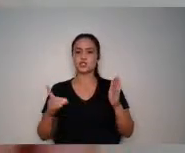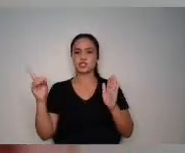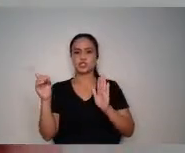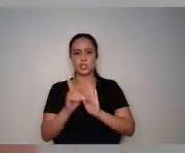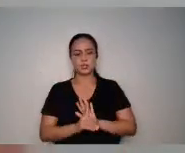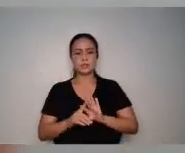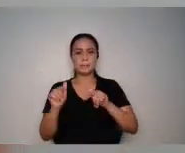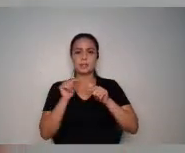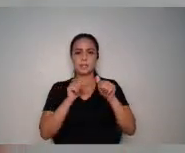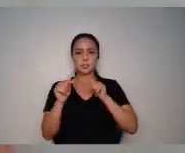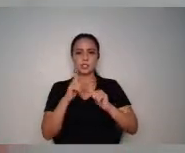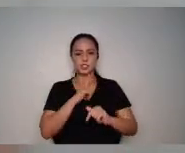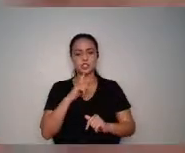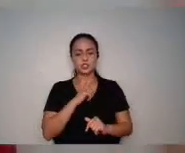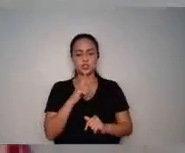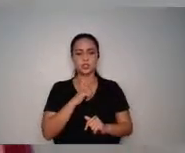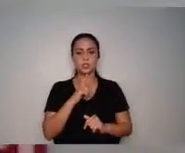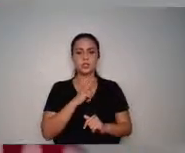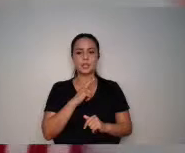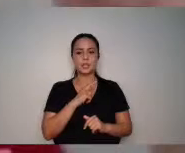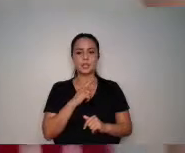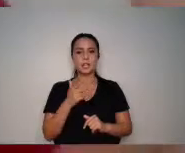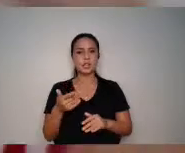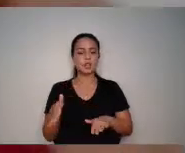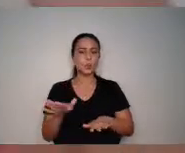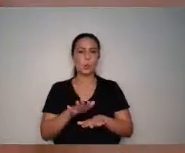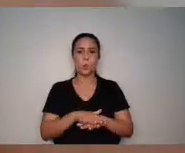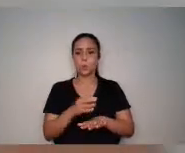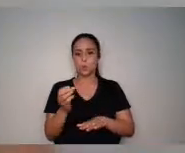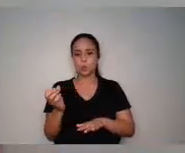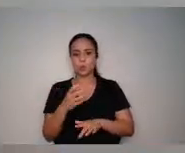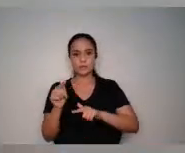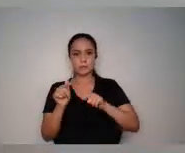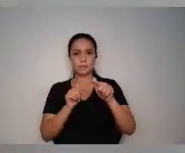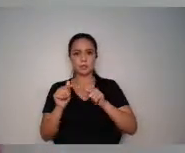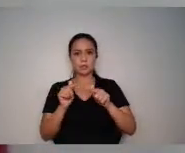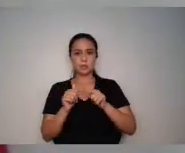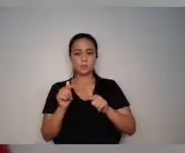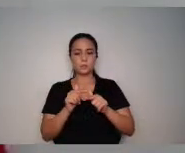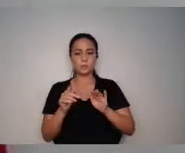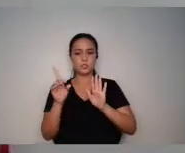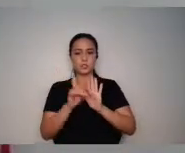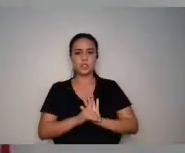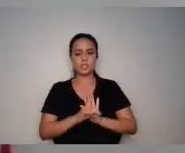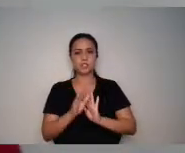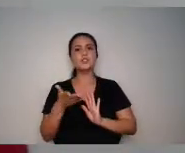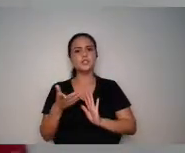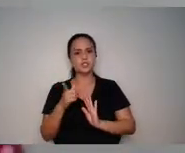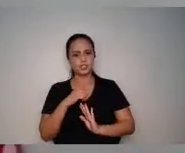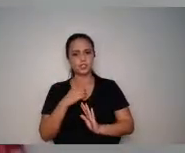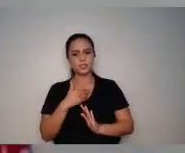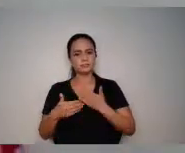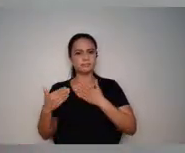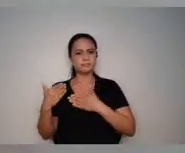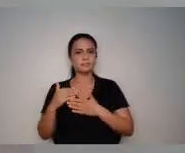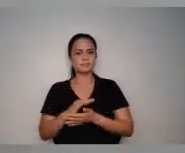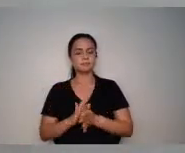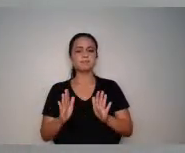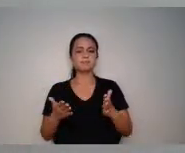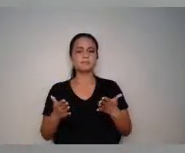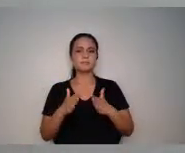long and to remove workers' right and not to include these new workers and the rights that